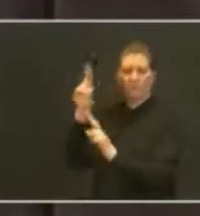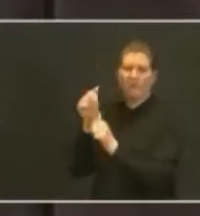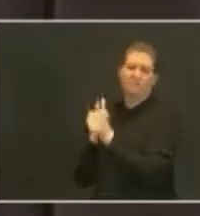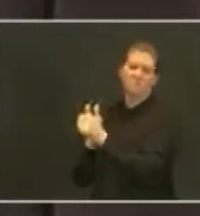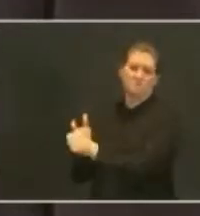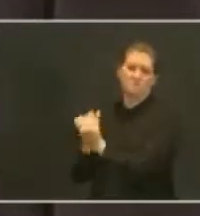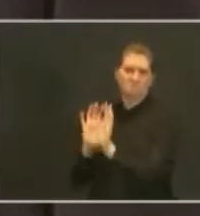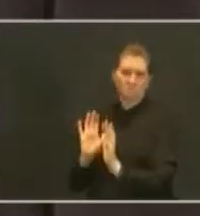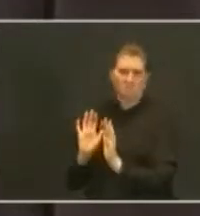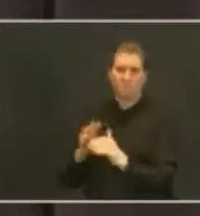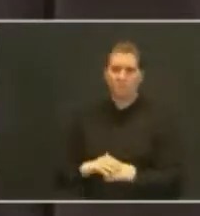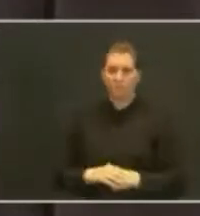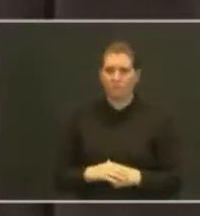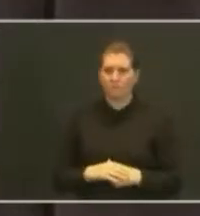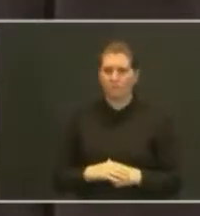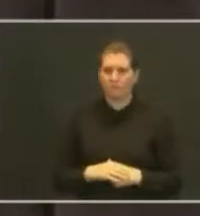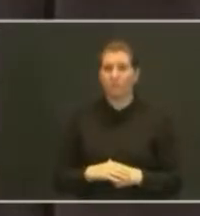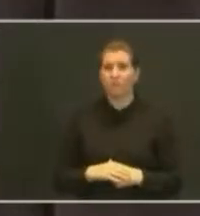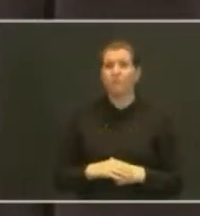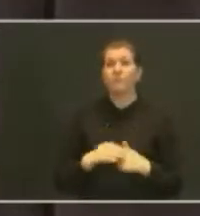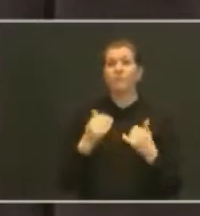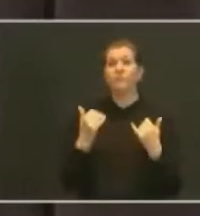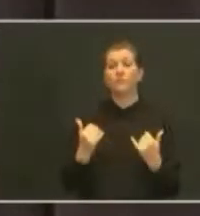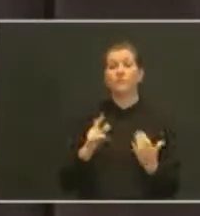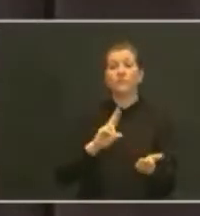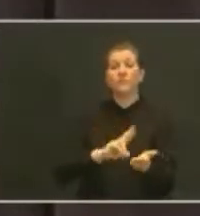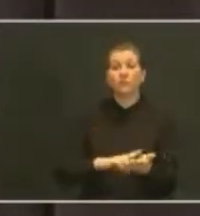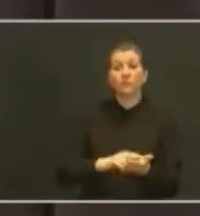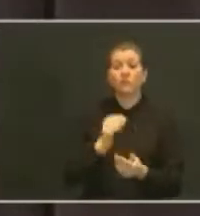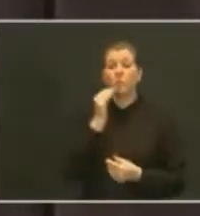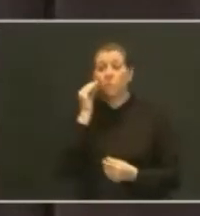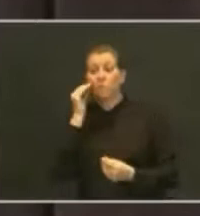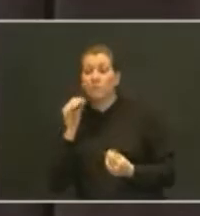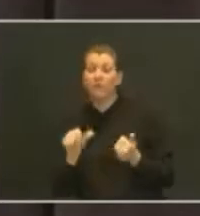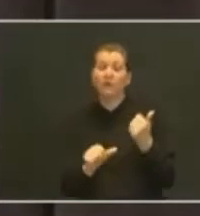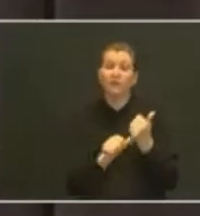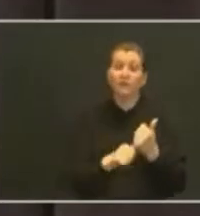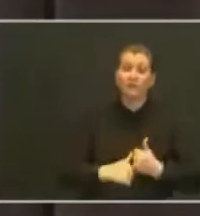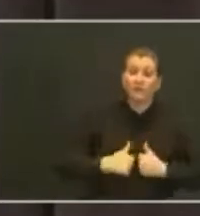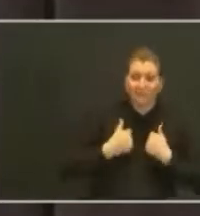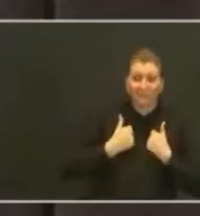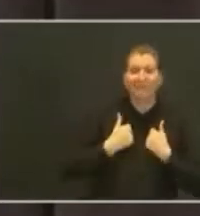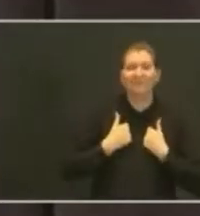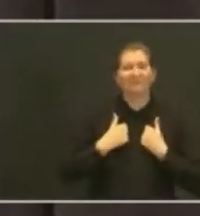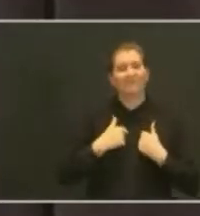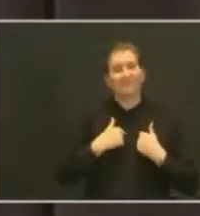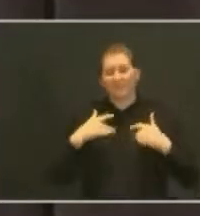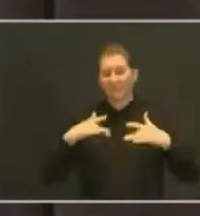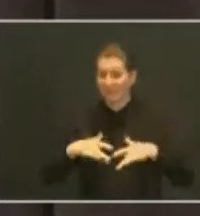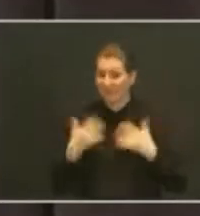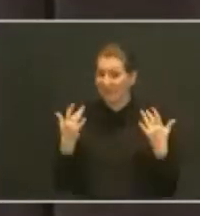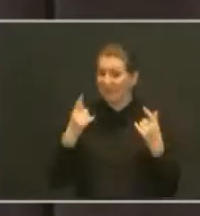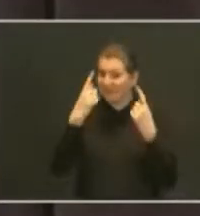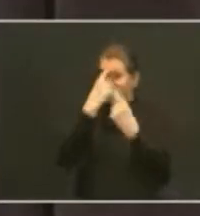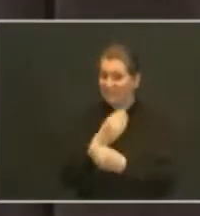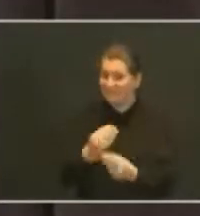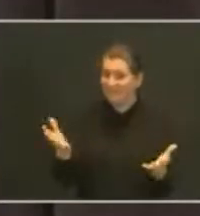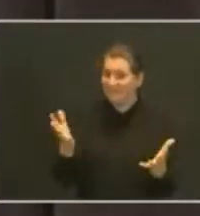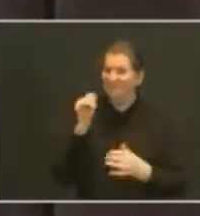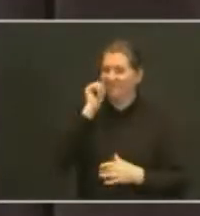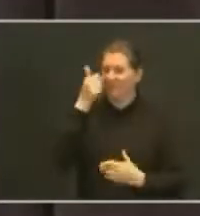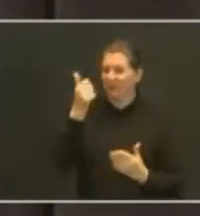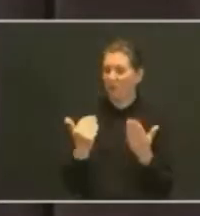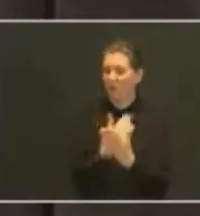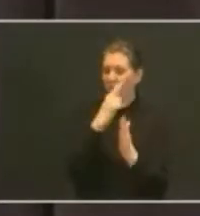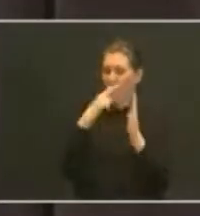Similarly, for nursing homes and assisted living facilities, we are very happy to announce that effective tomorrow,